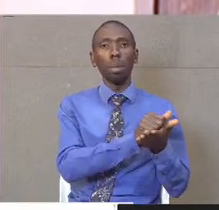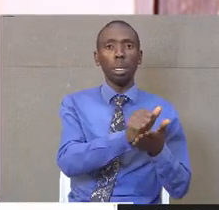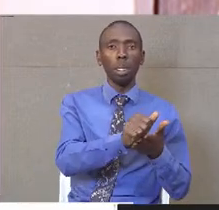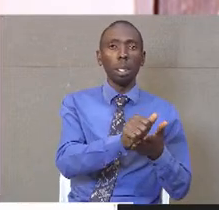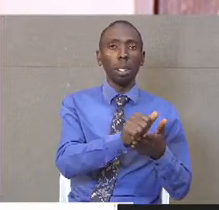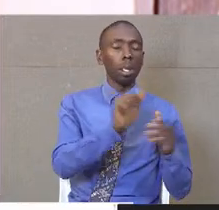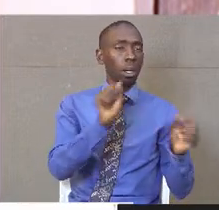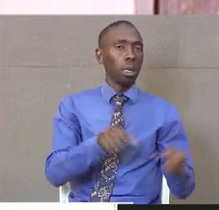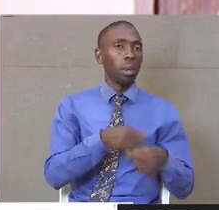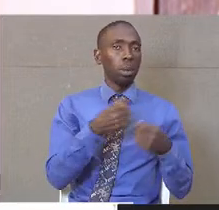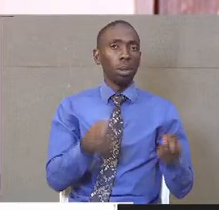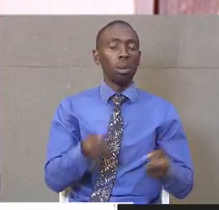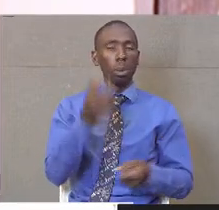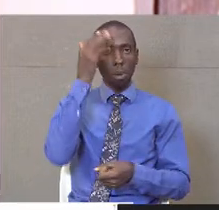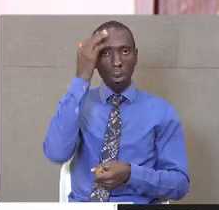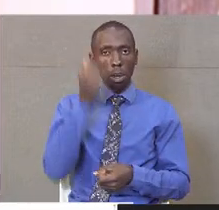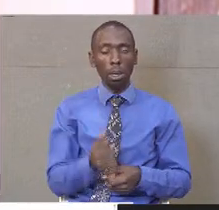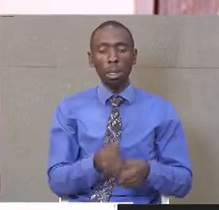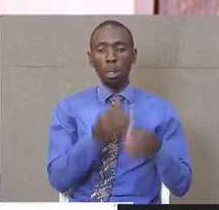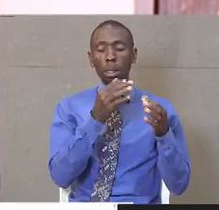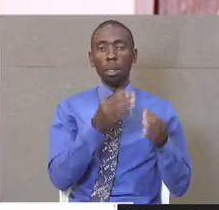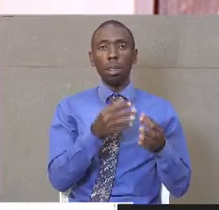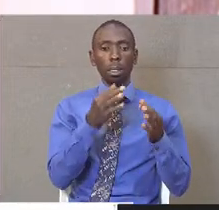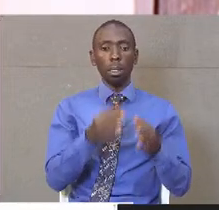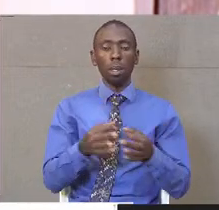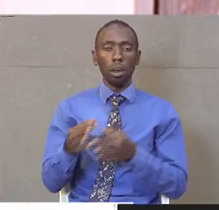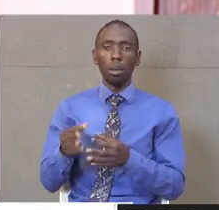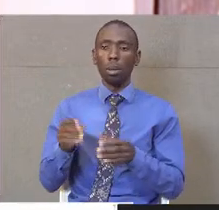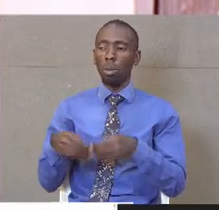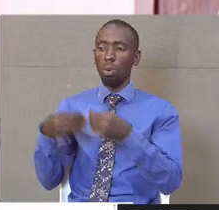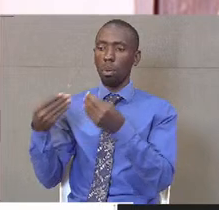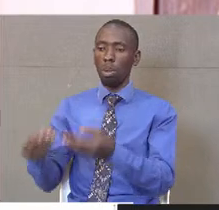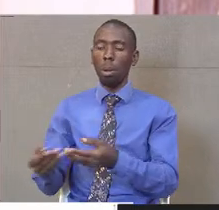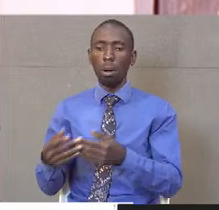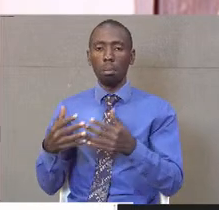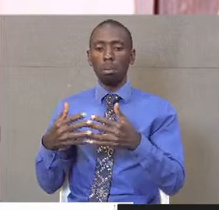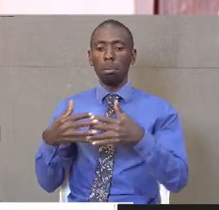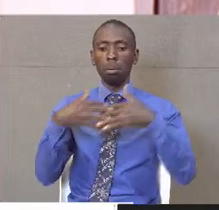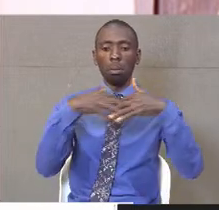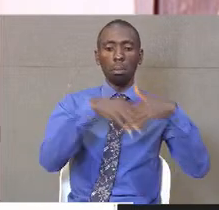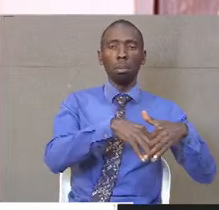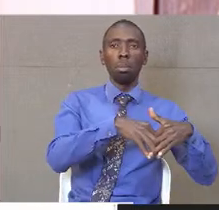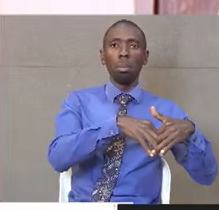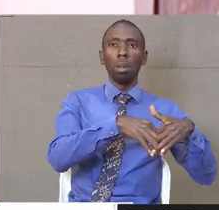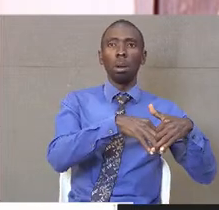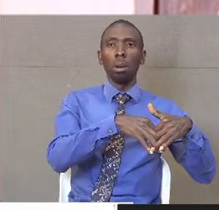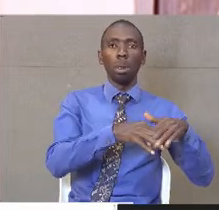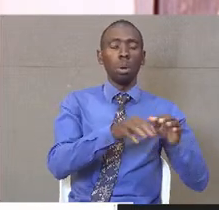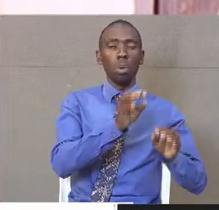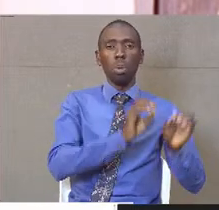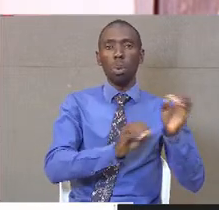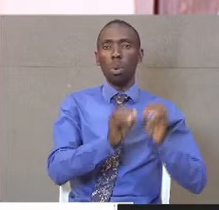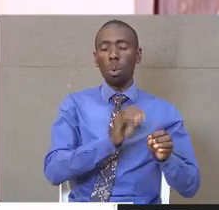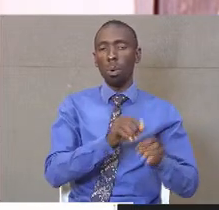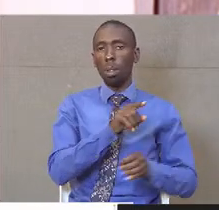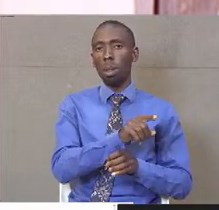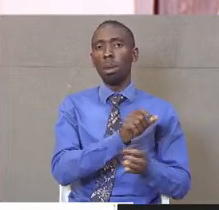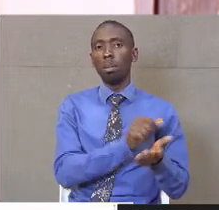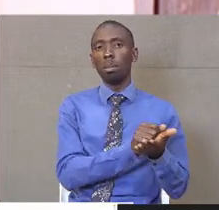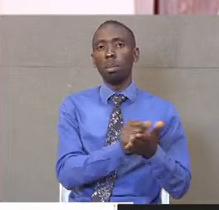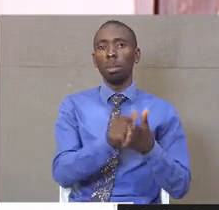print because the films that were given to them are not compatible to that